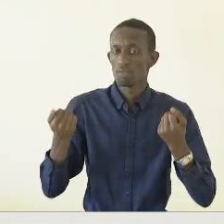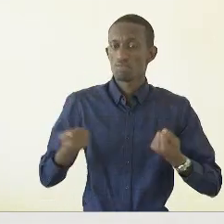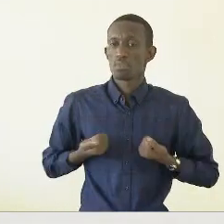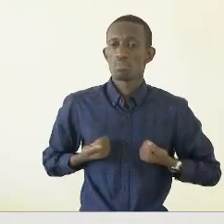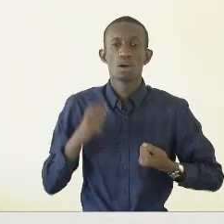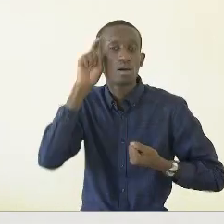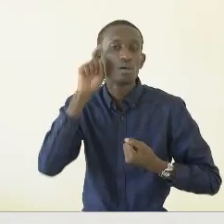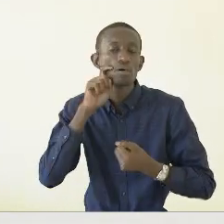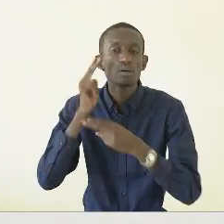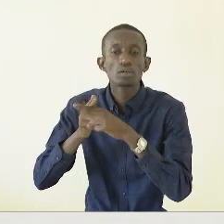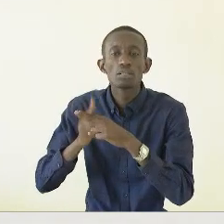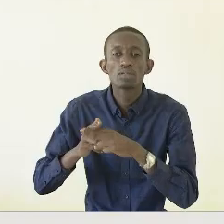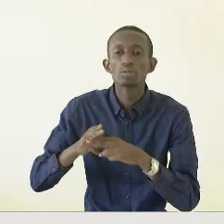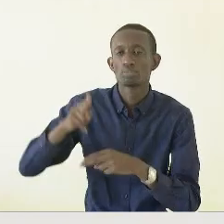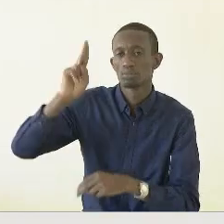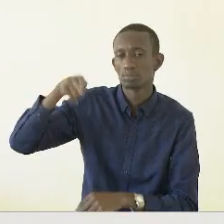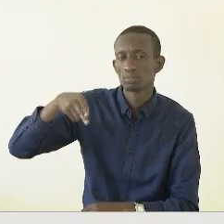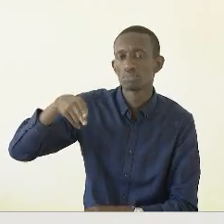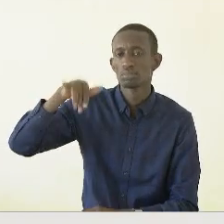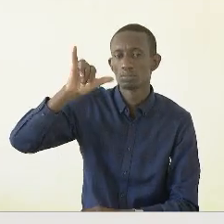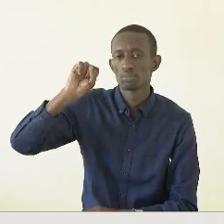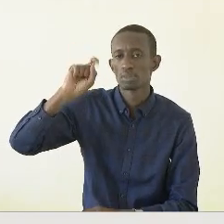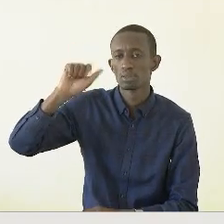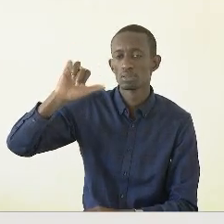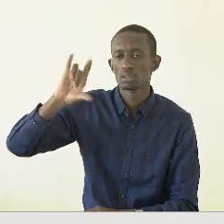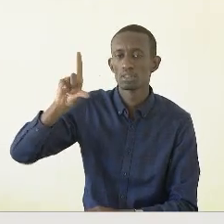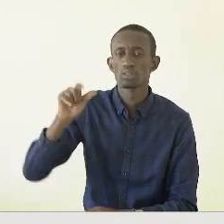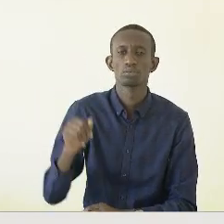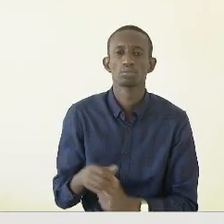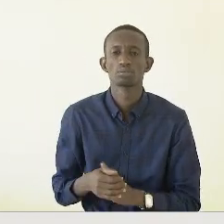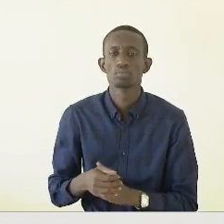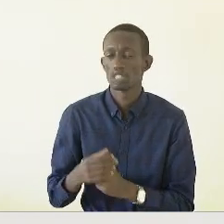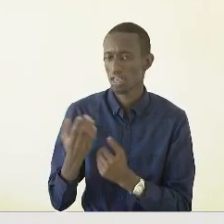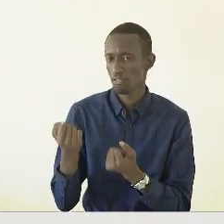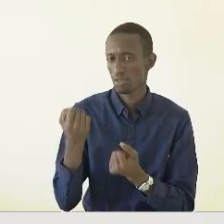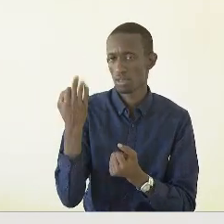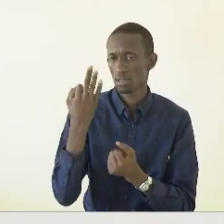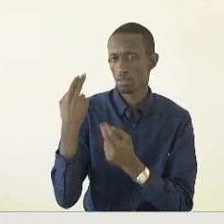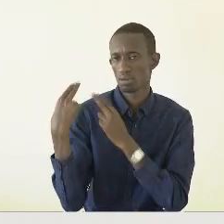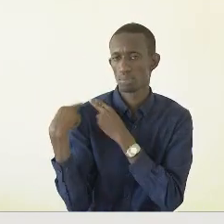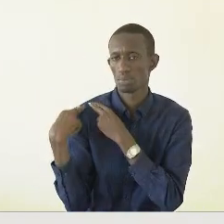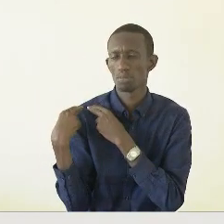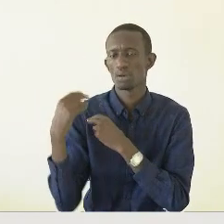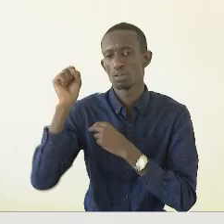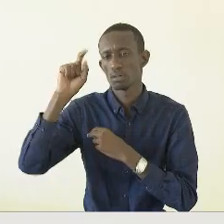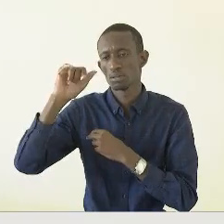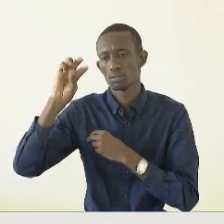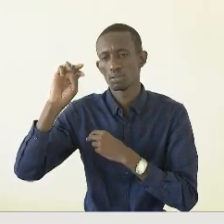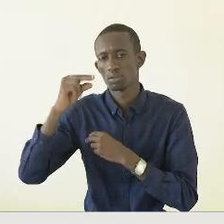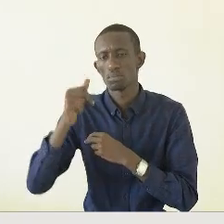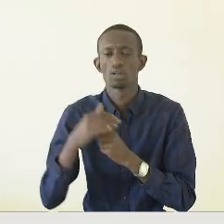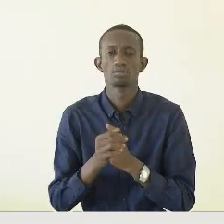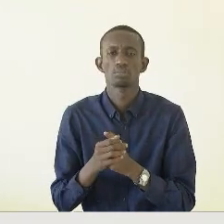is called pistil or carpel, that is made up of the stigma responsible for receiving pollen